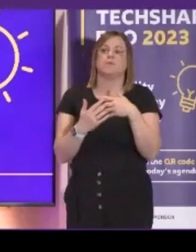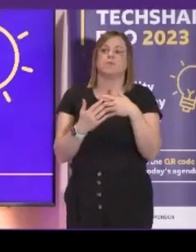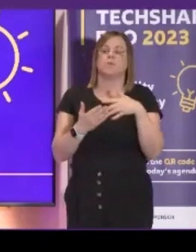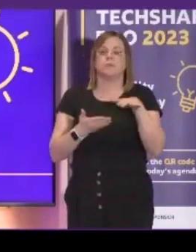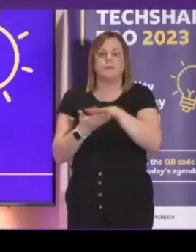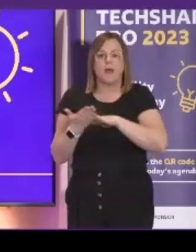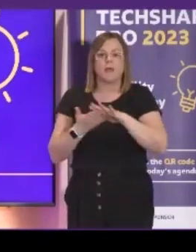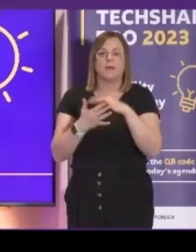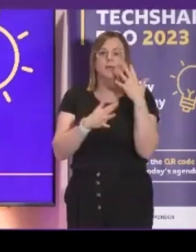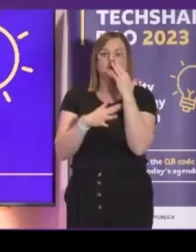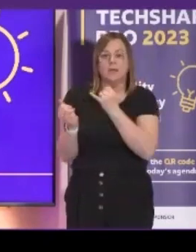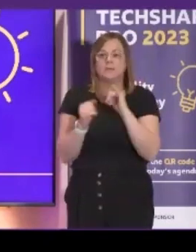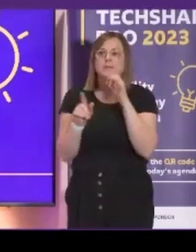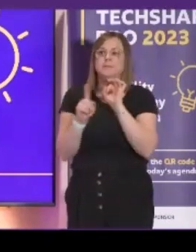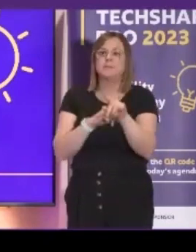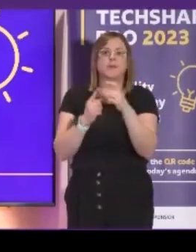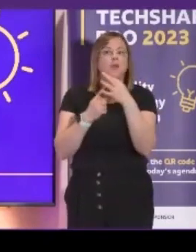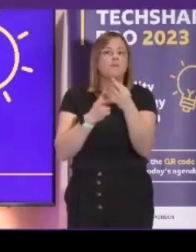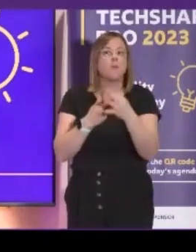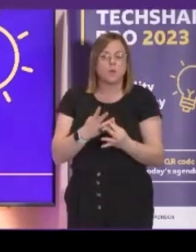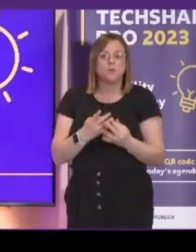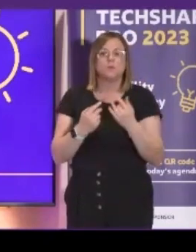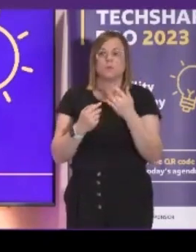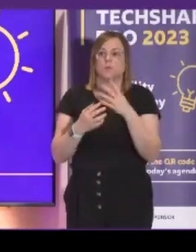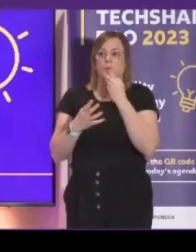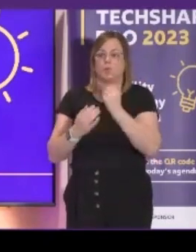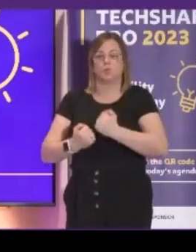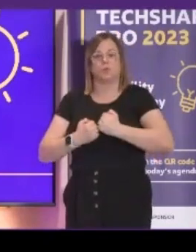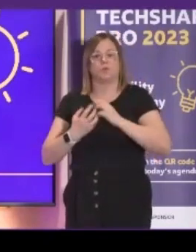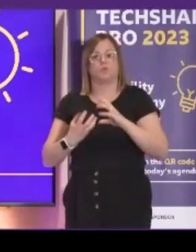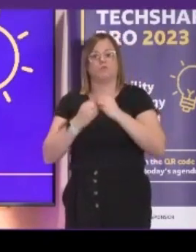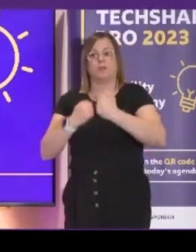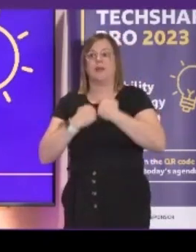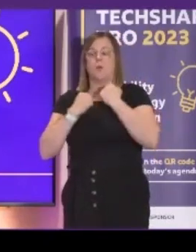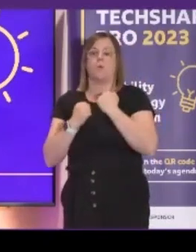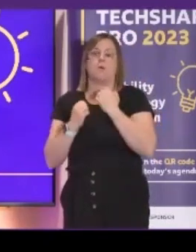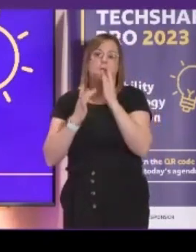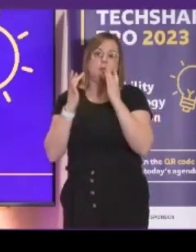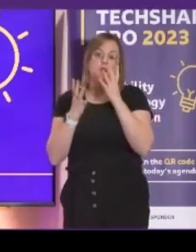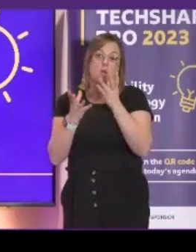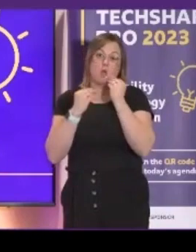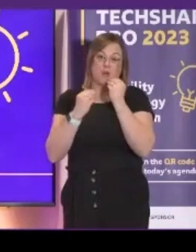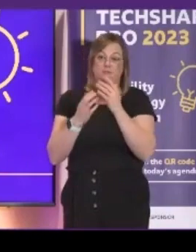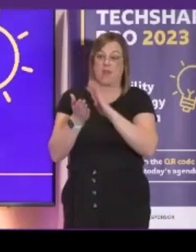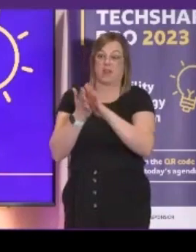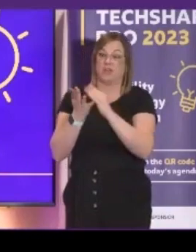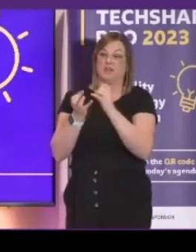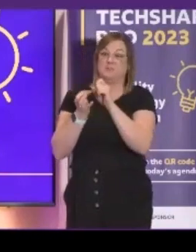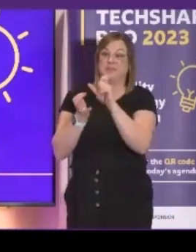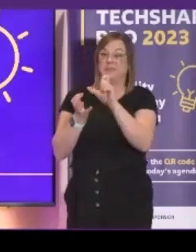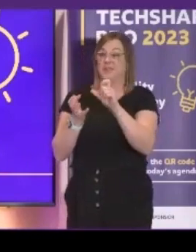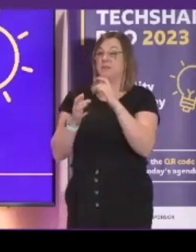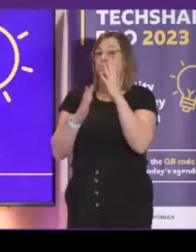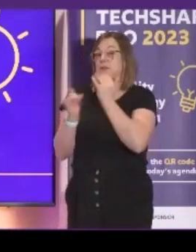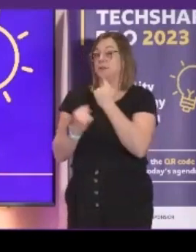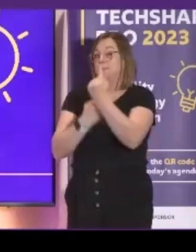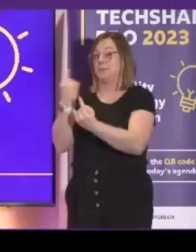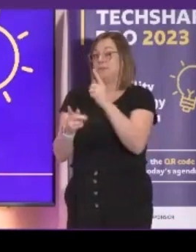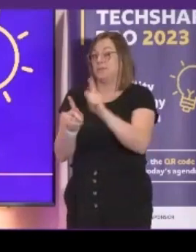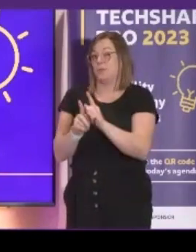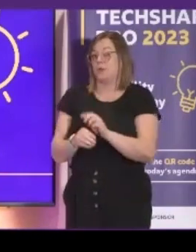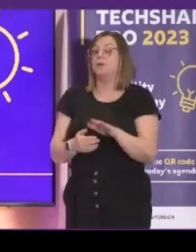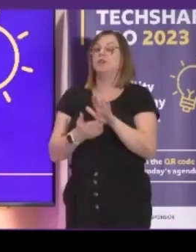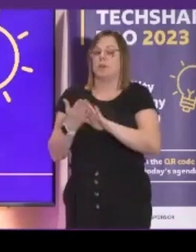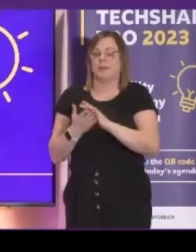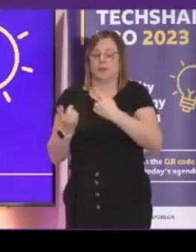testing certain components we use to create our learning and have these tested by HSBC. That way we can be